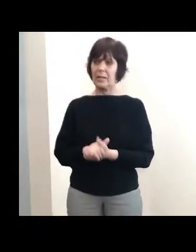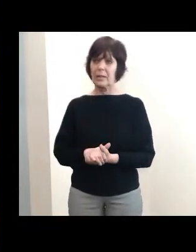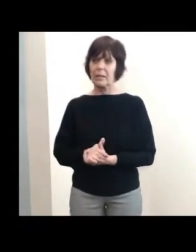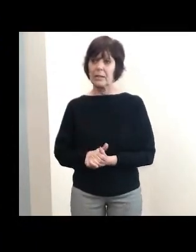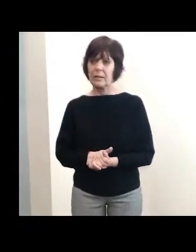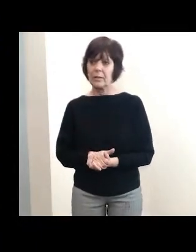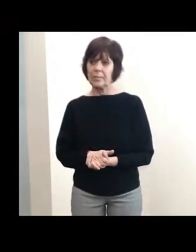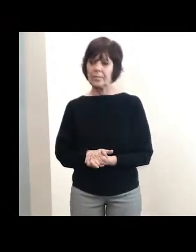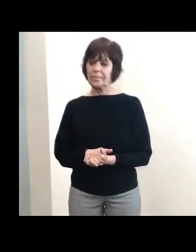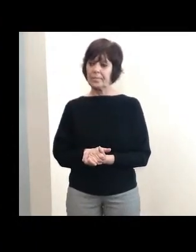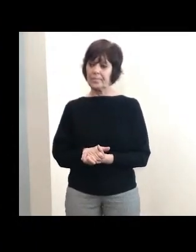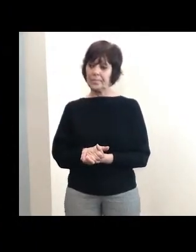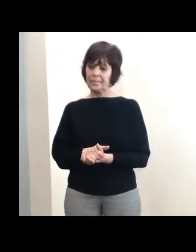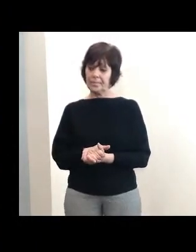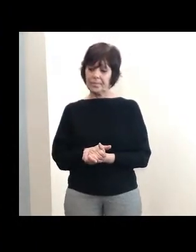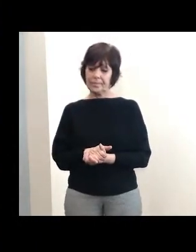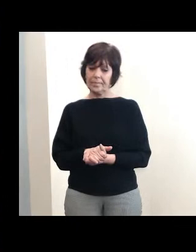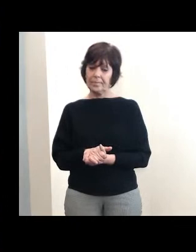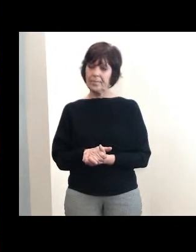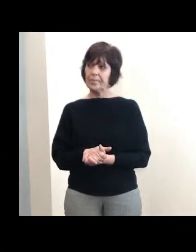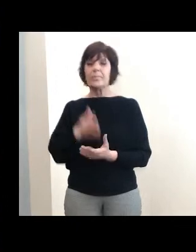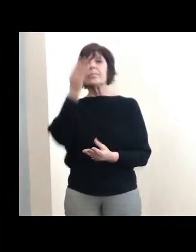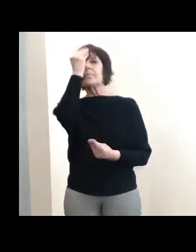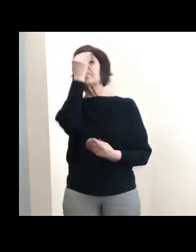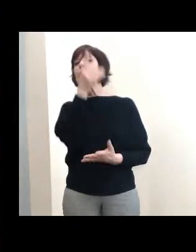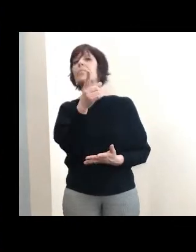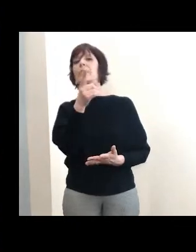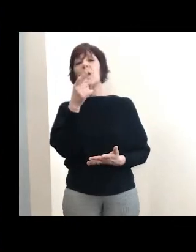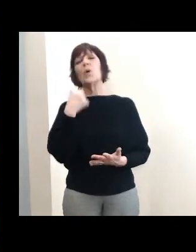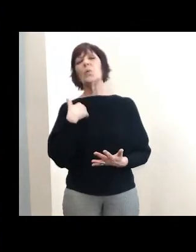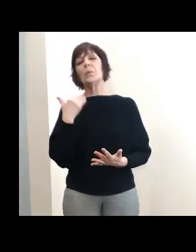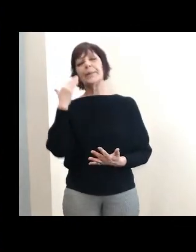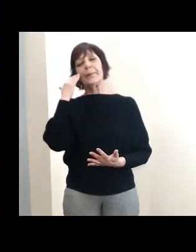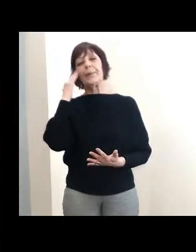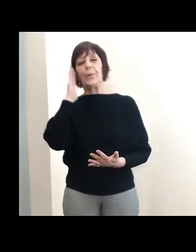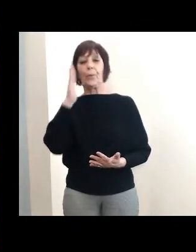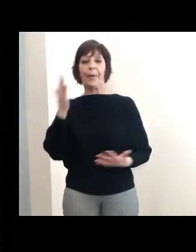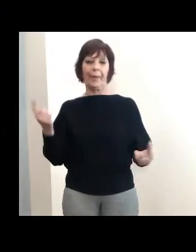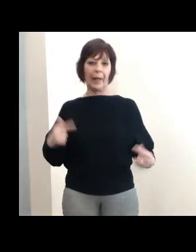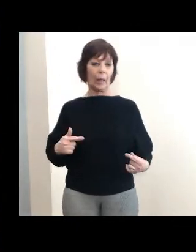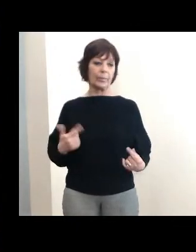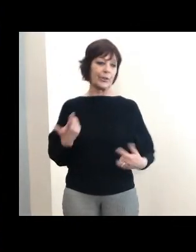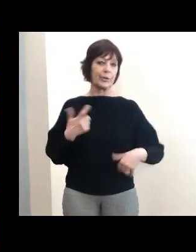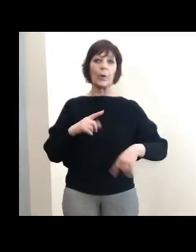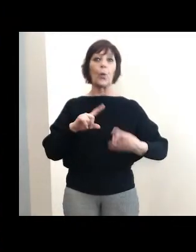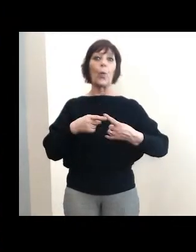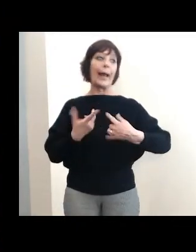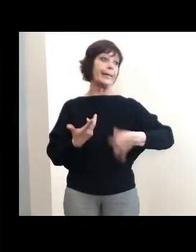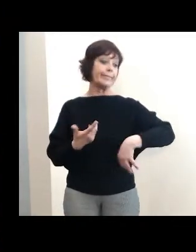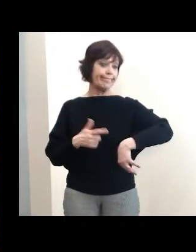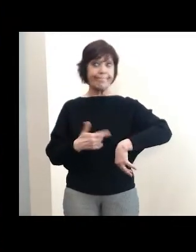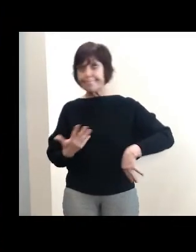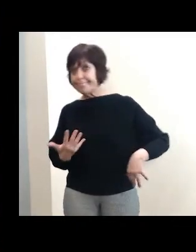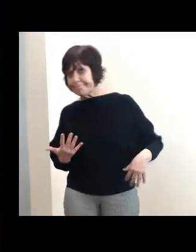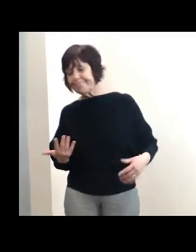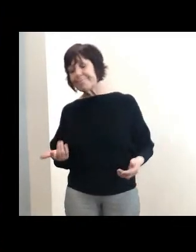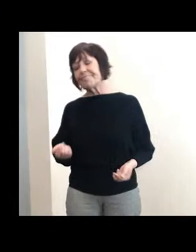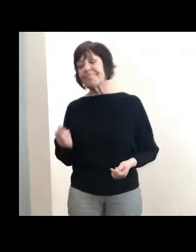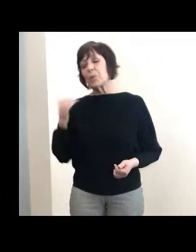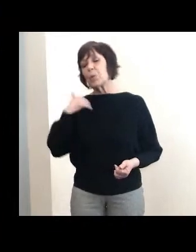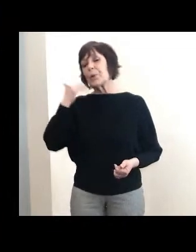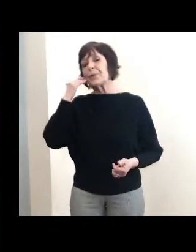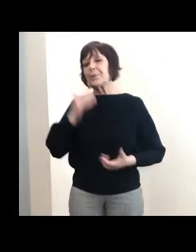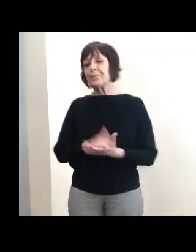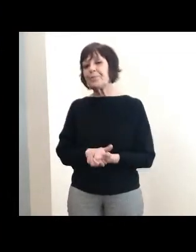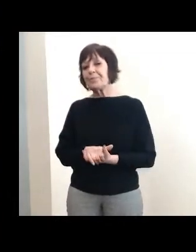doc. Just to know, we assumed it was going to be here. It's just a matter of when they actually found it.